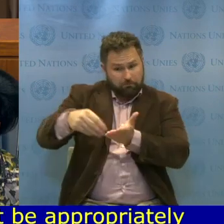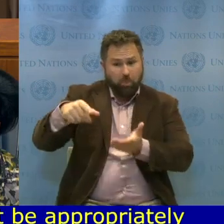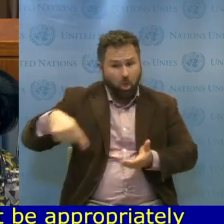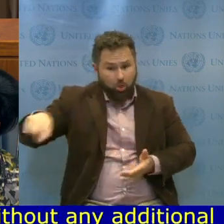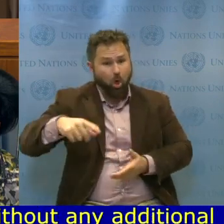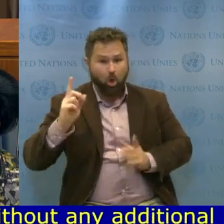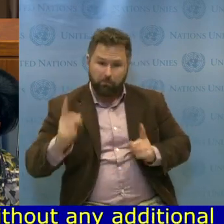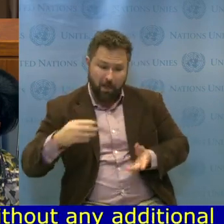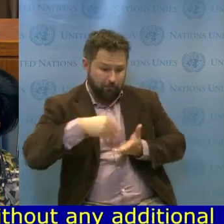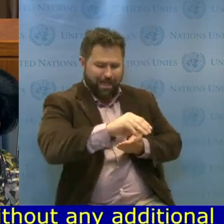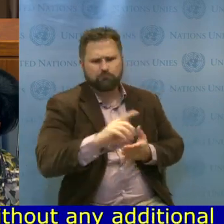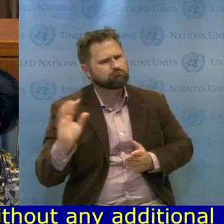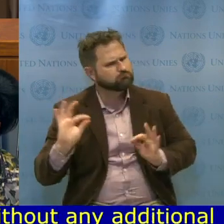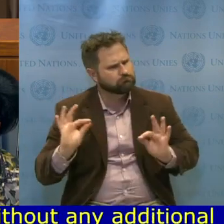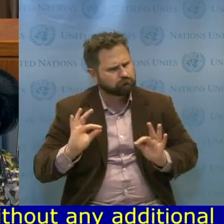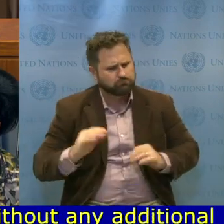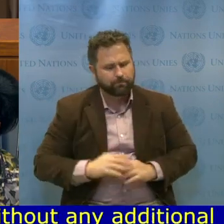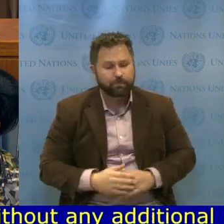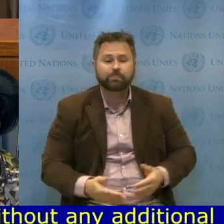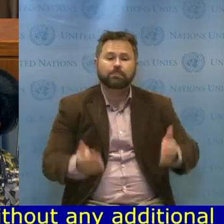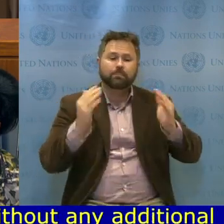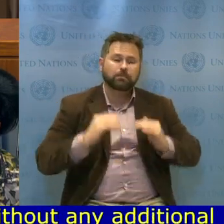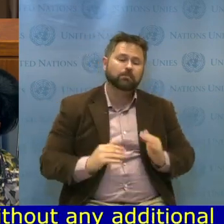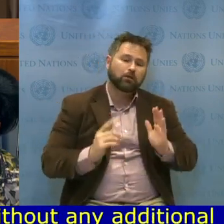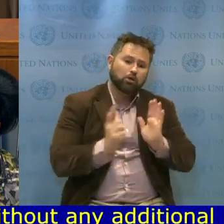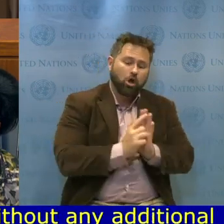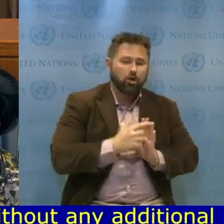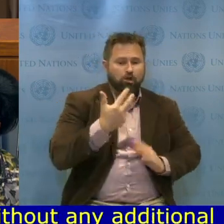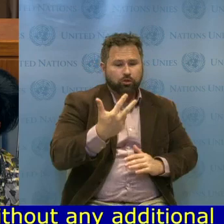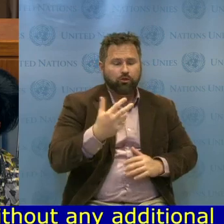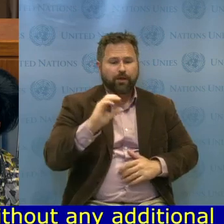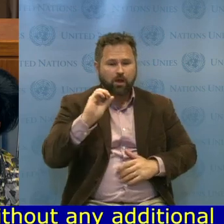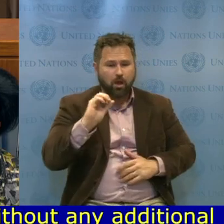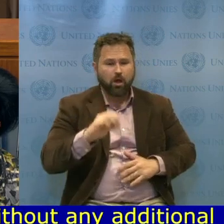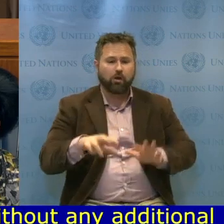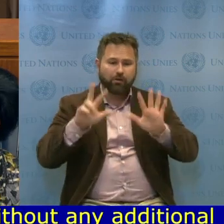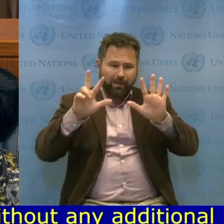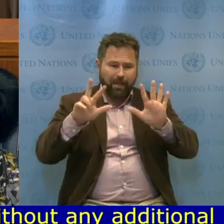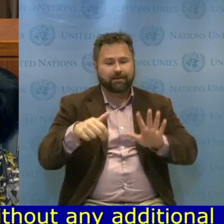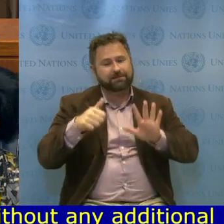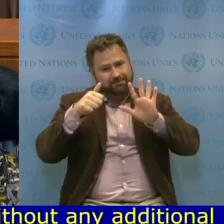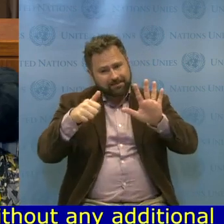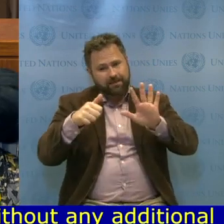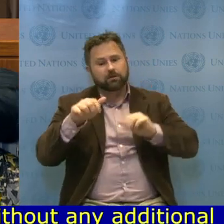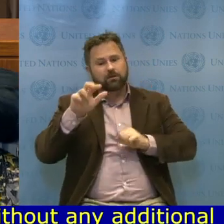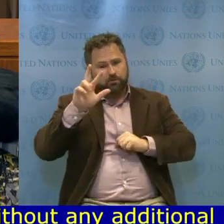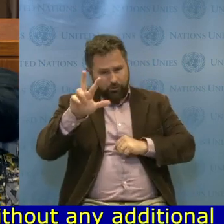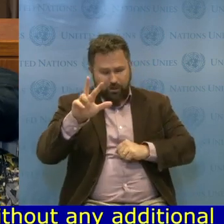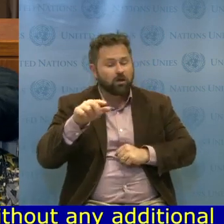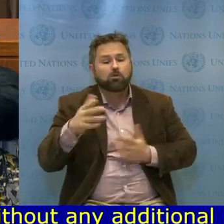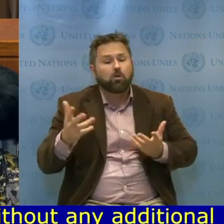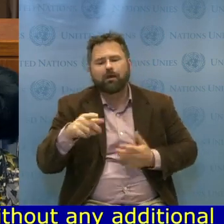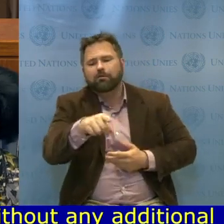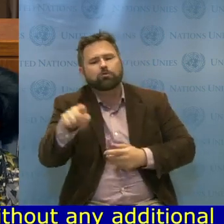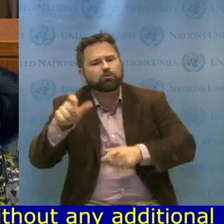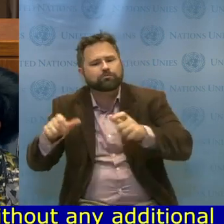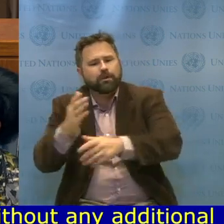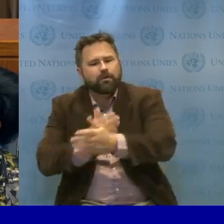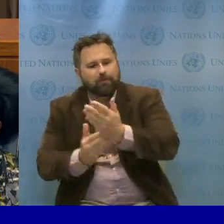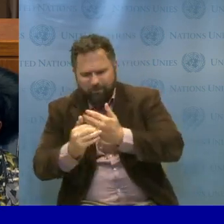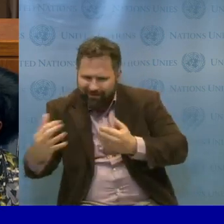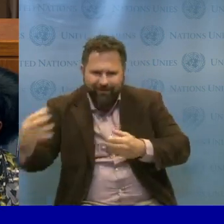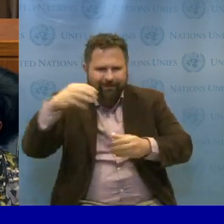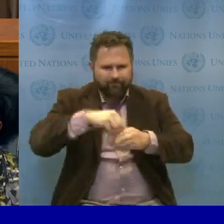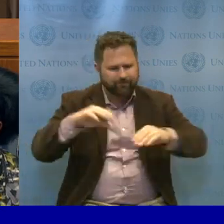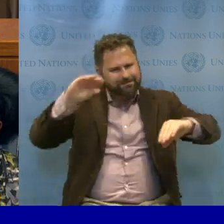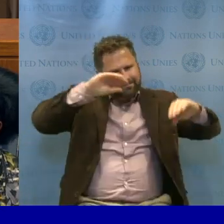another law, 30863, to involve persons with disabilities in scientific research programs and promote the development